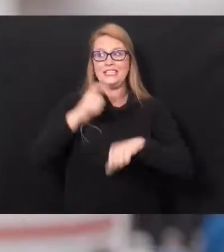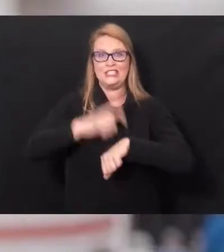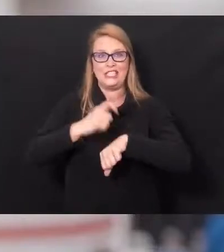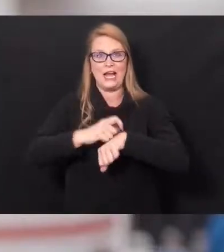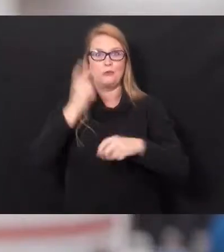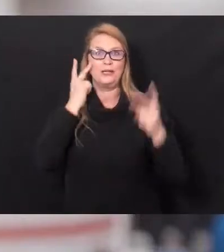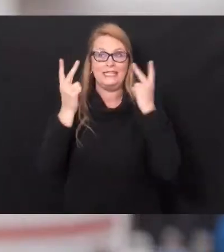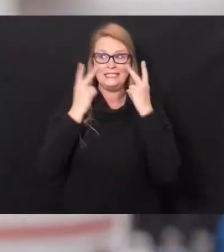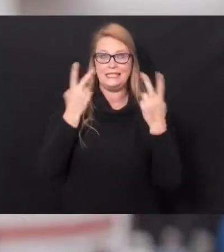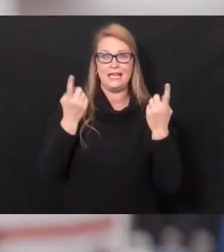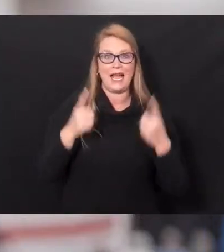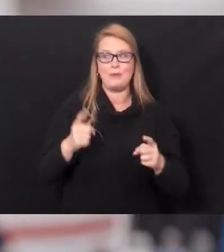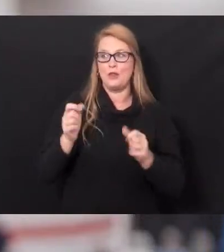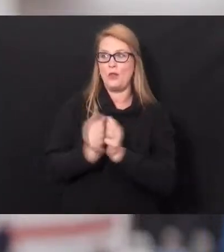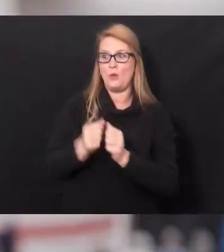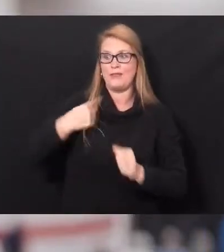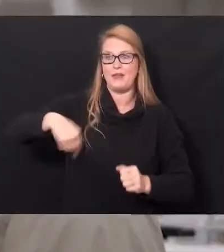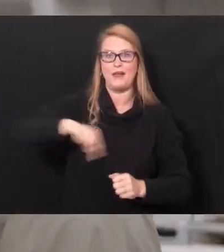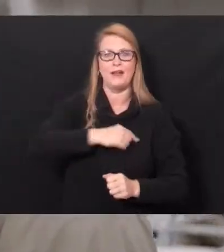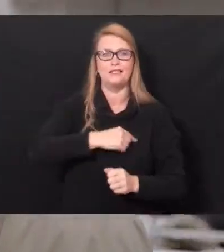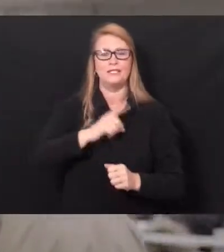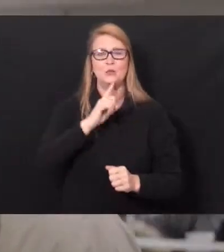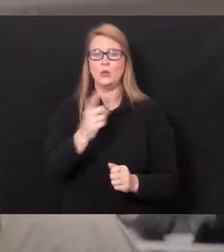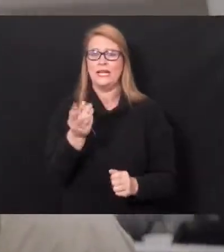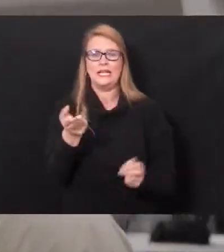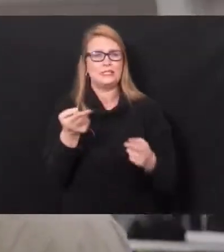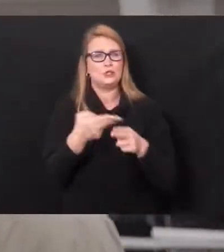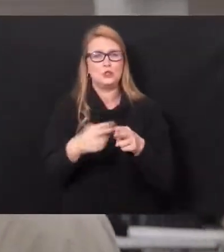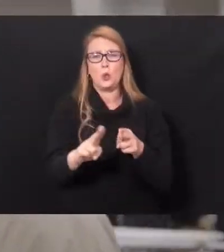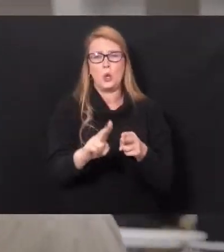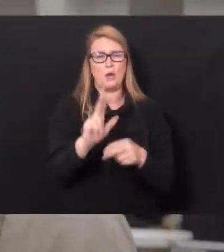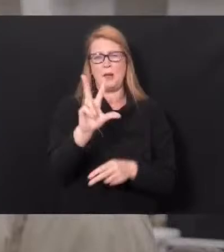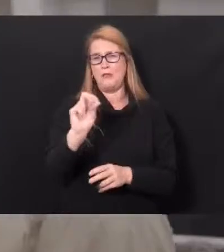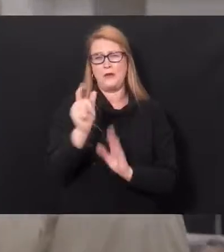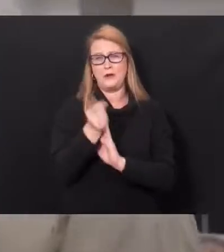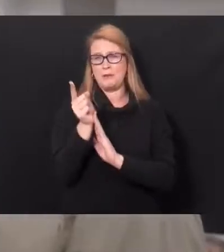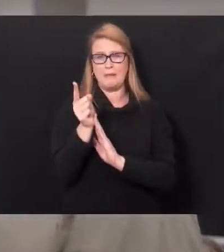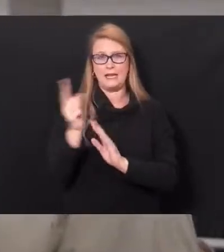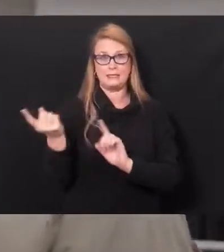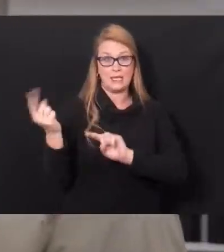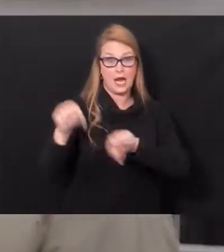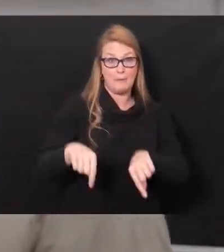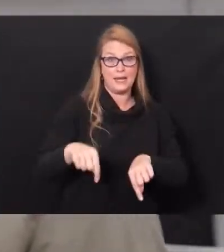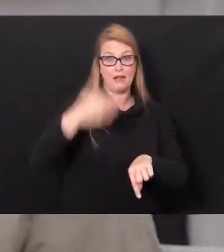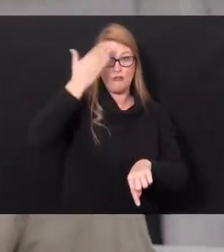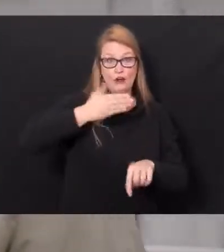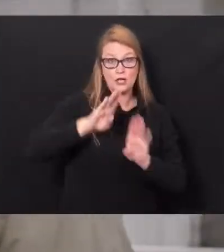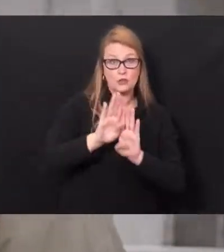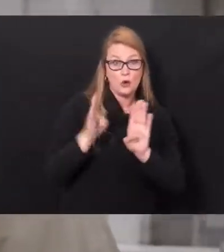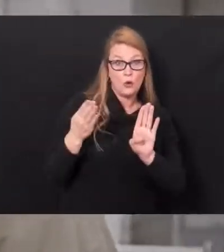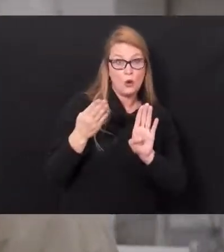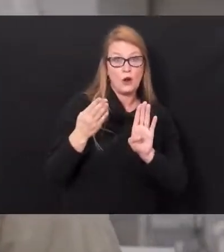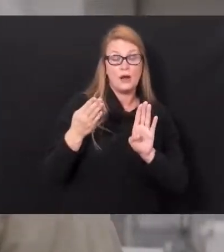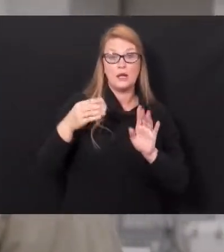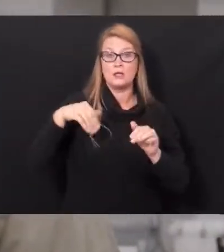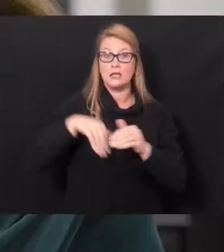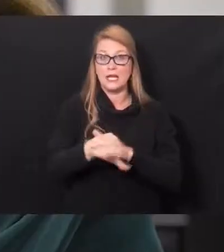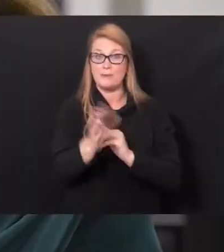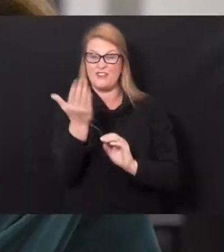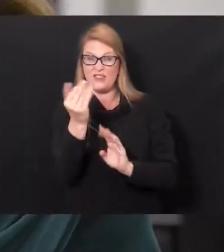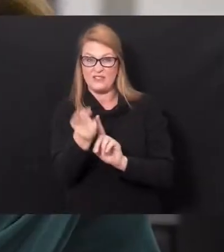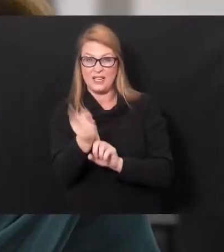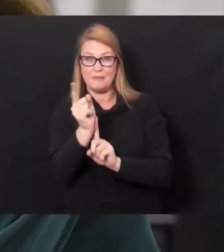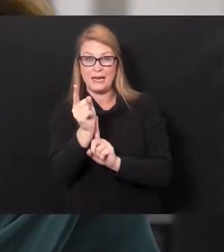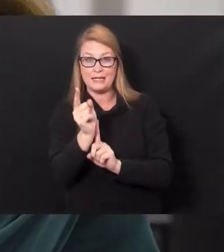their time that they're with us is very minimal, some less than 30 minutes from the time they come to the front door and did their 15-minute